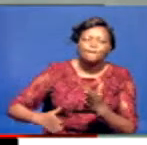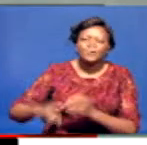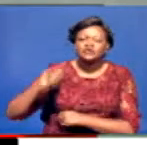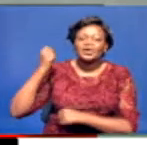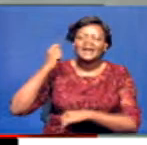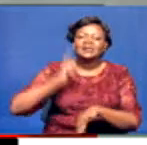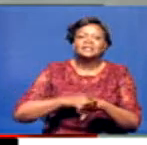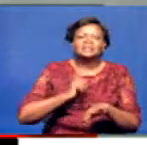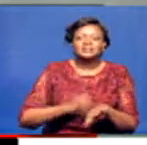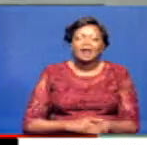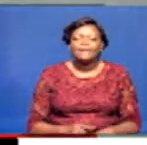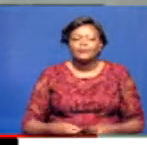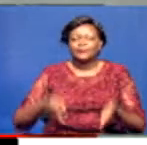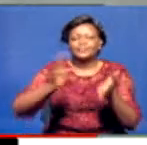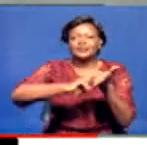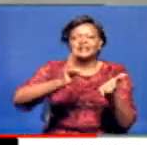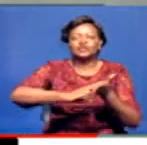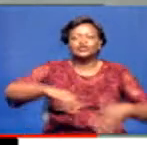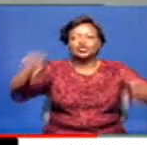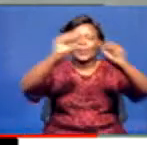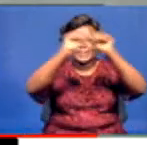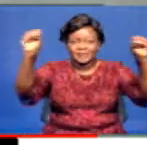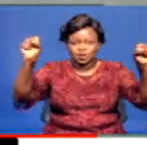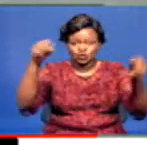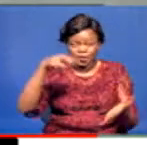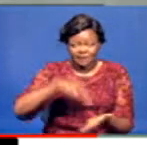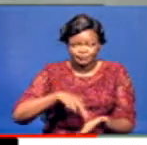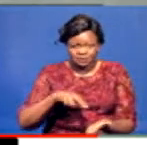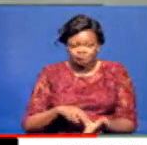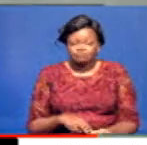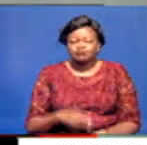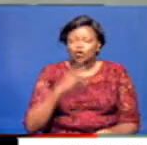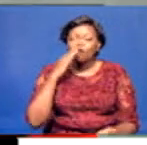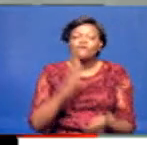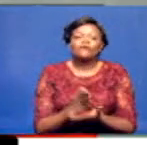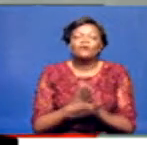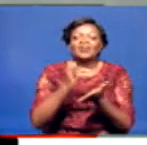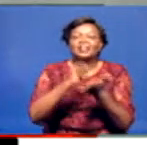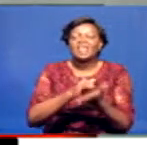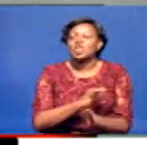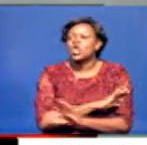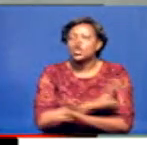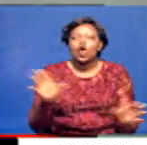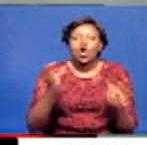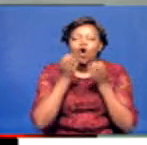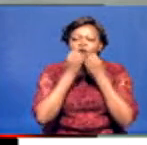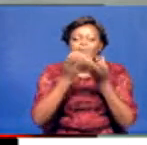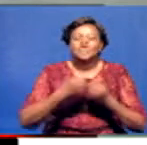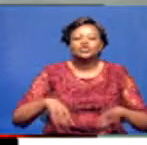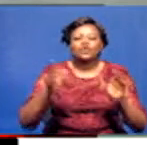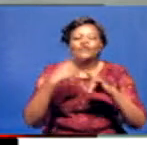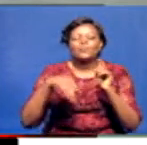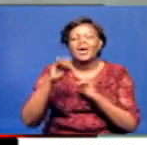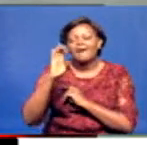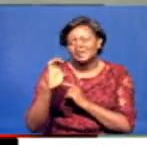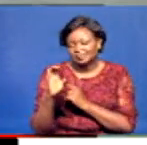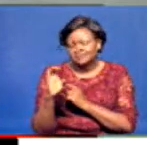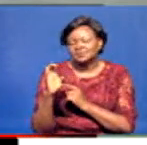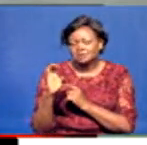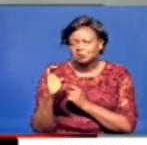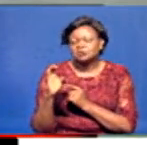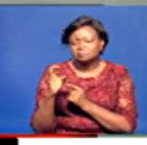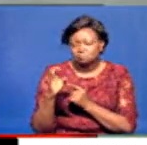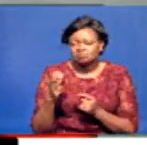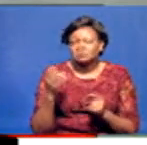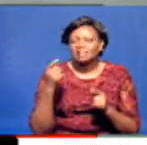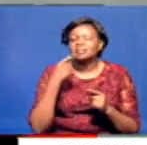the registration of presidential aspirants. He affirmed that no data has been lost from IEBC servers, calling on